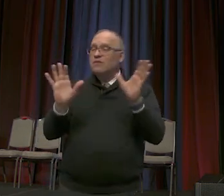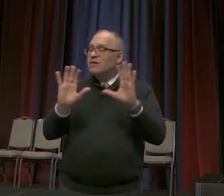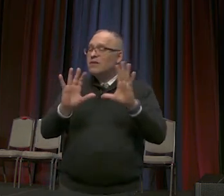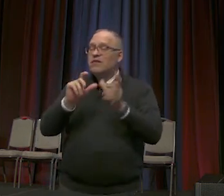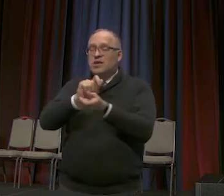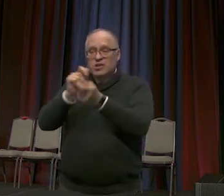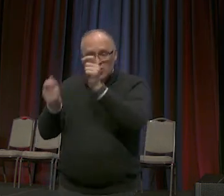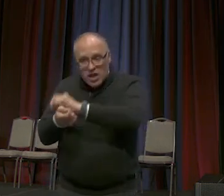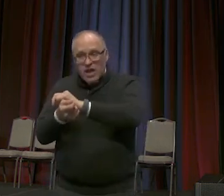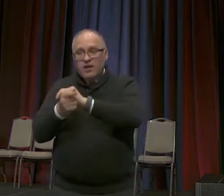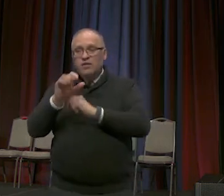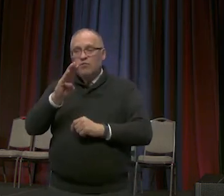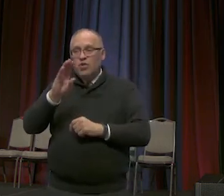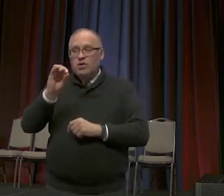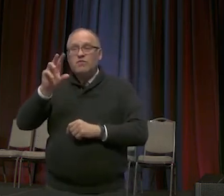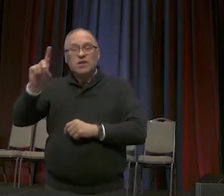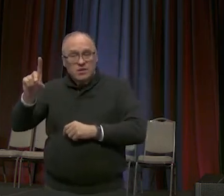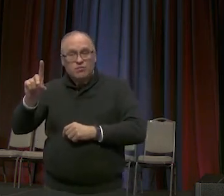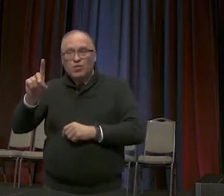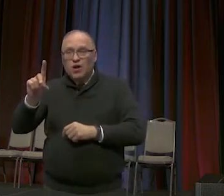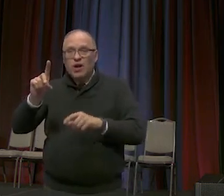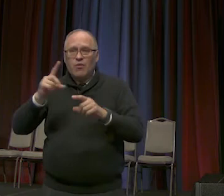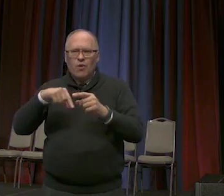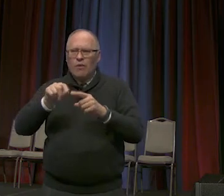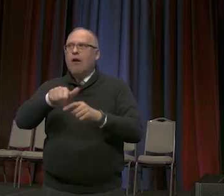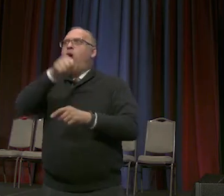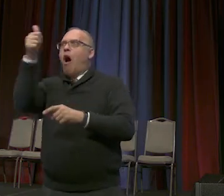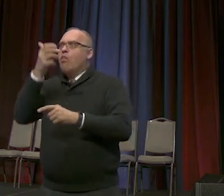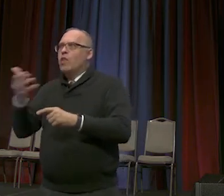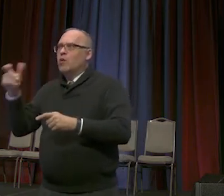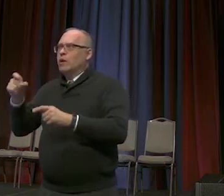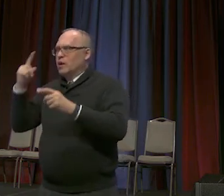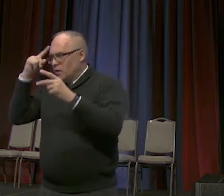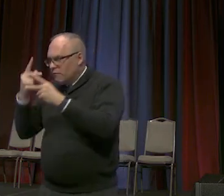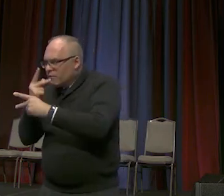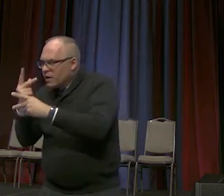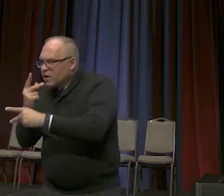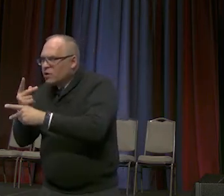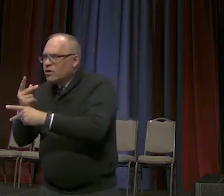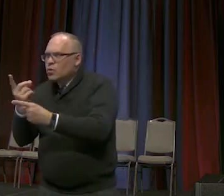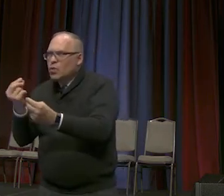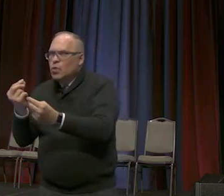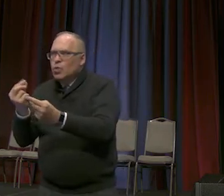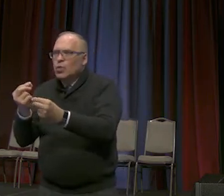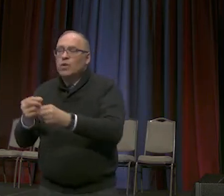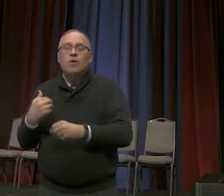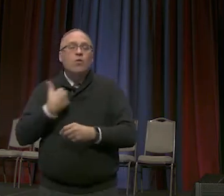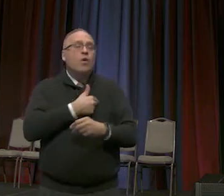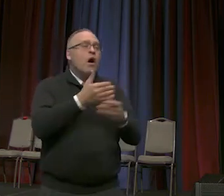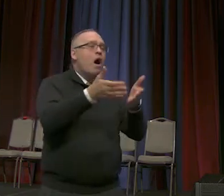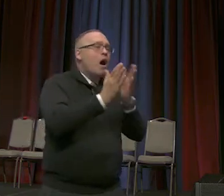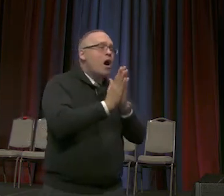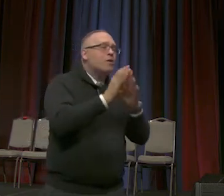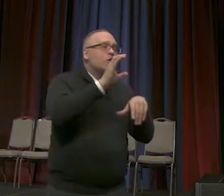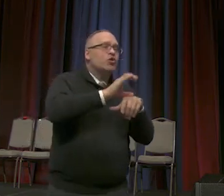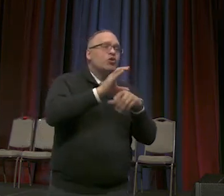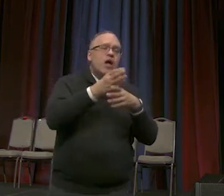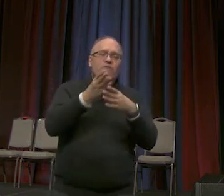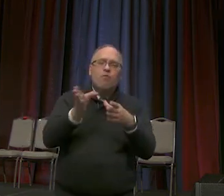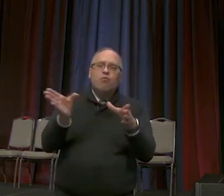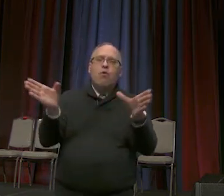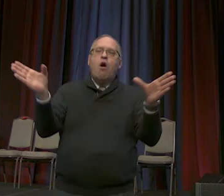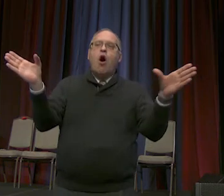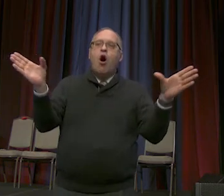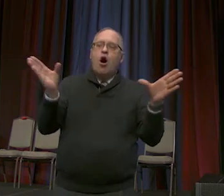we have a whole lot of other stuff to figure out, right? We're asking the church to have a broad conversation about the